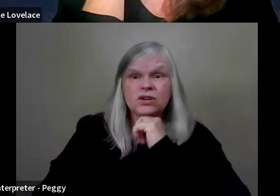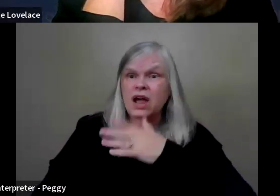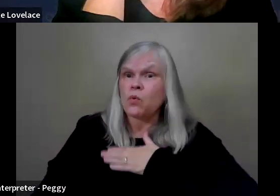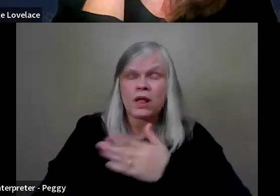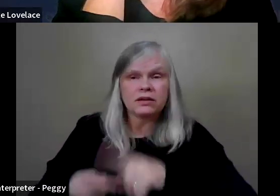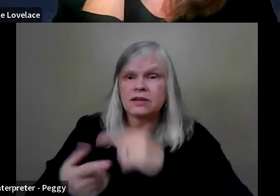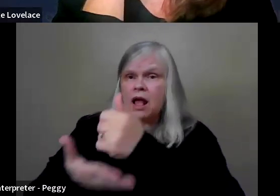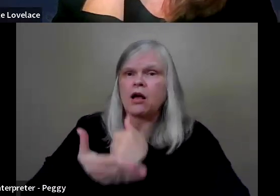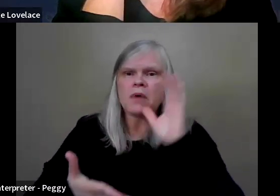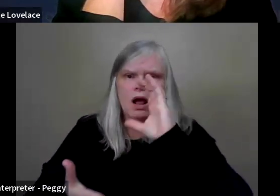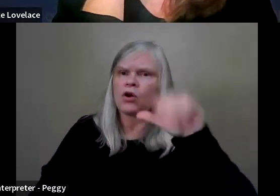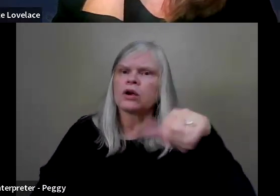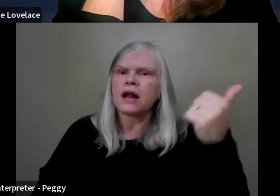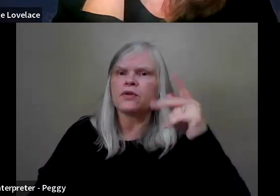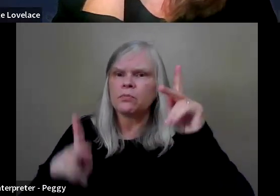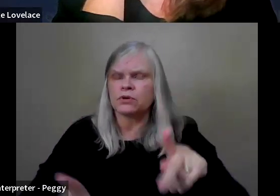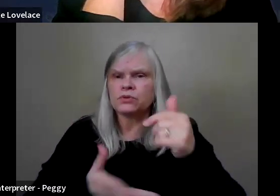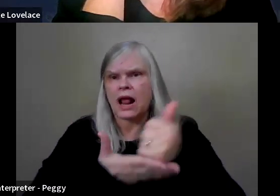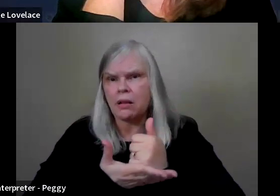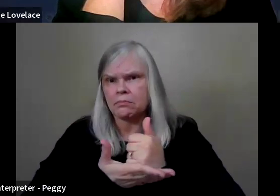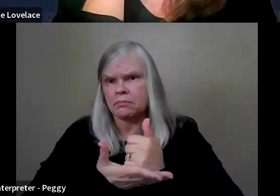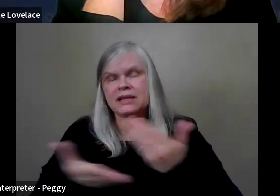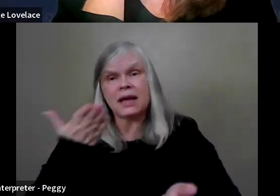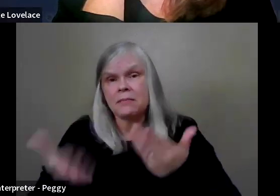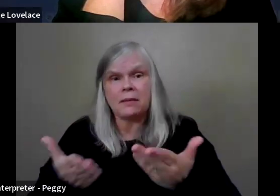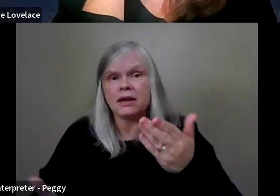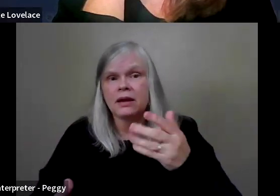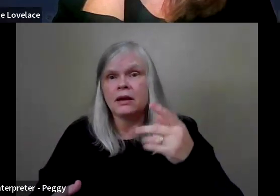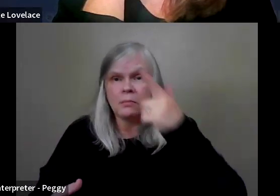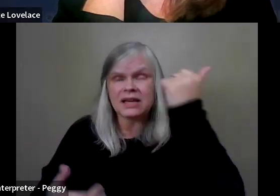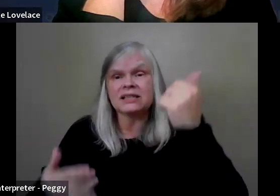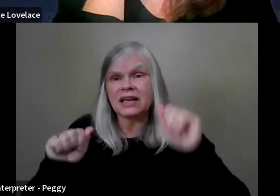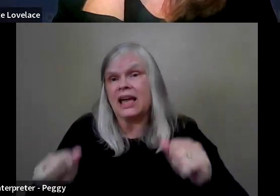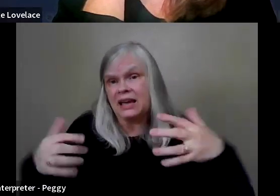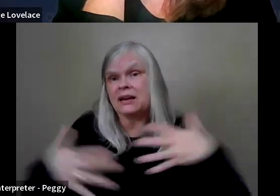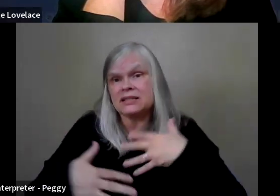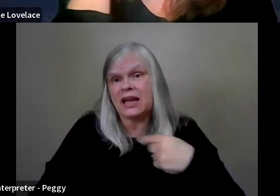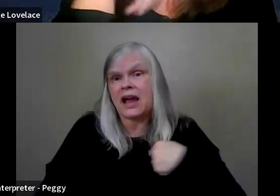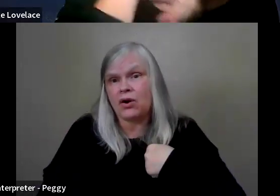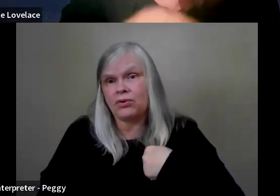find somebody that will help? Because I may need that help, because it can get scary.